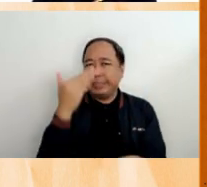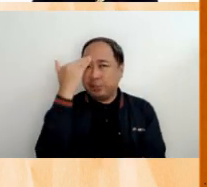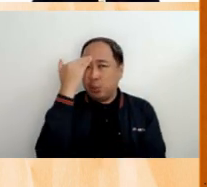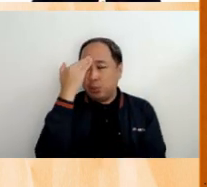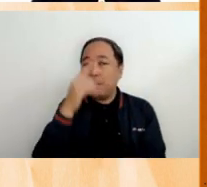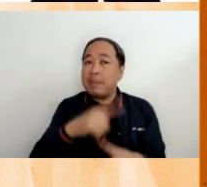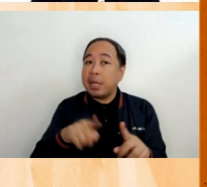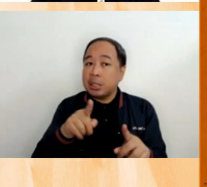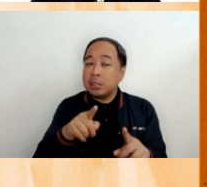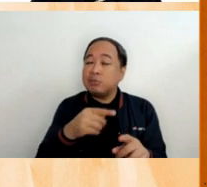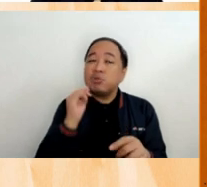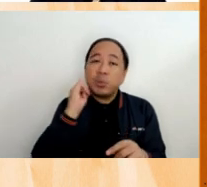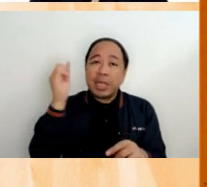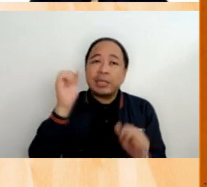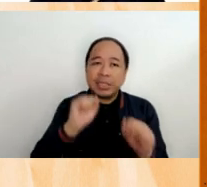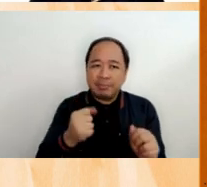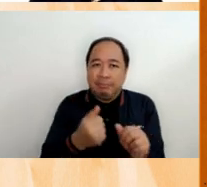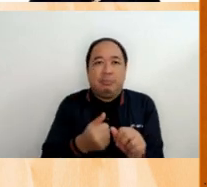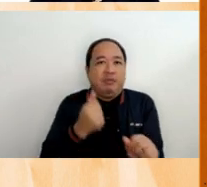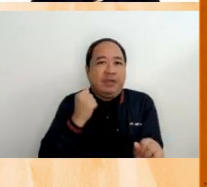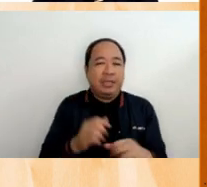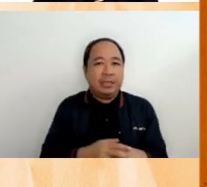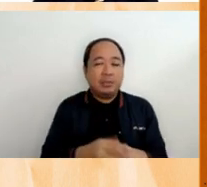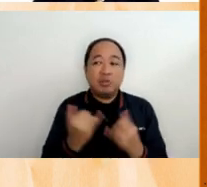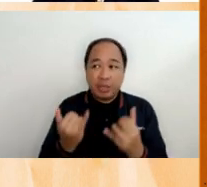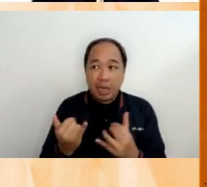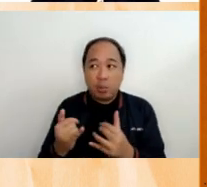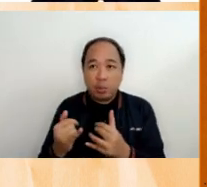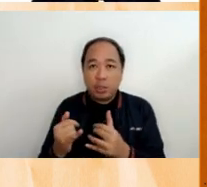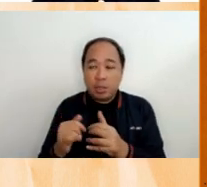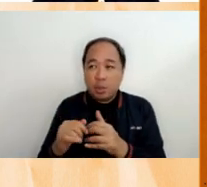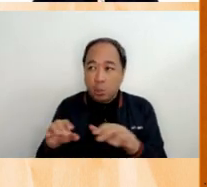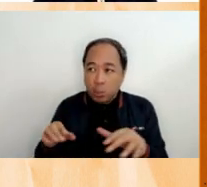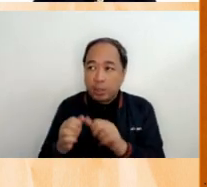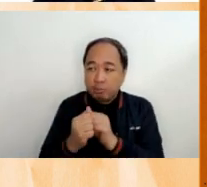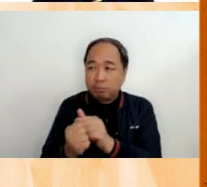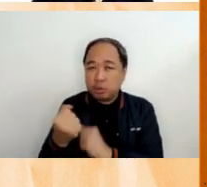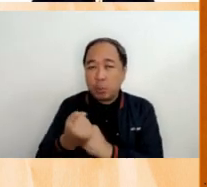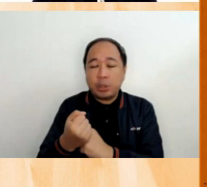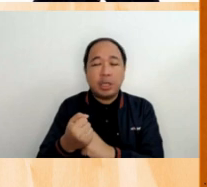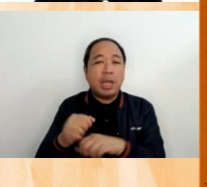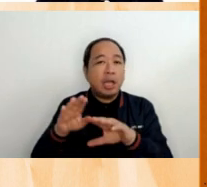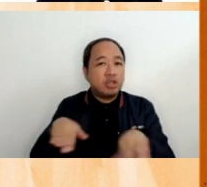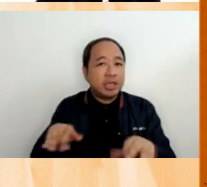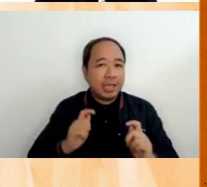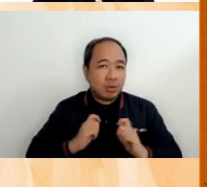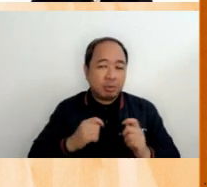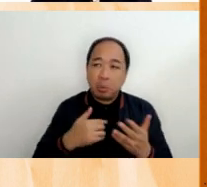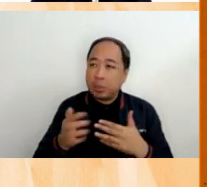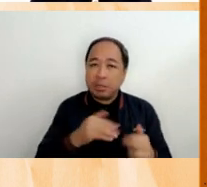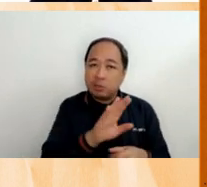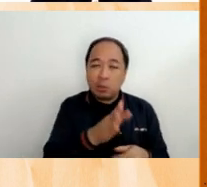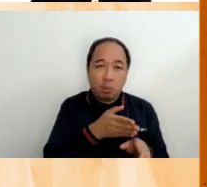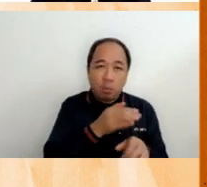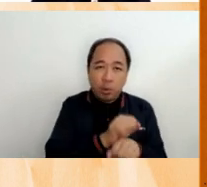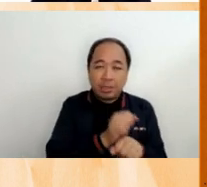sector, in the academe, no, we're social workers, in the legal world, no, law enforcement as well,